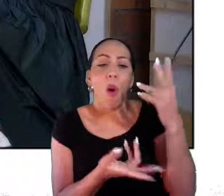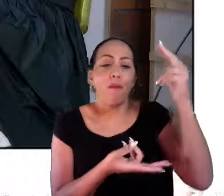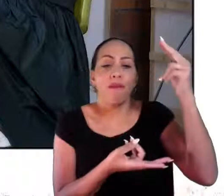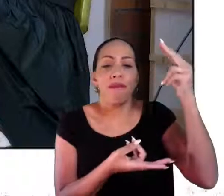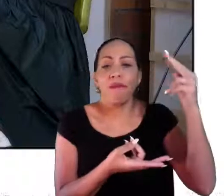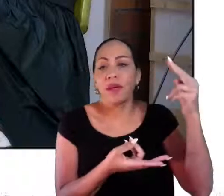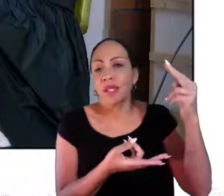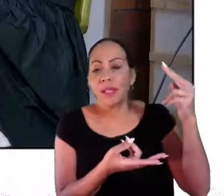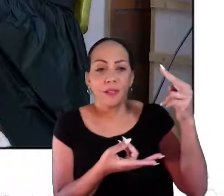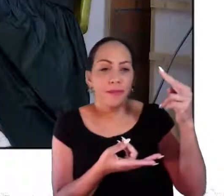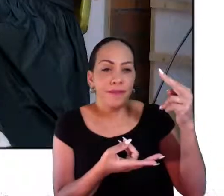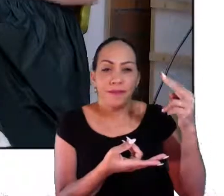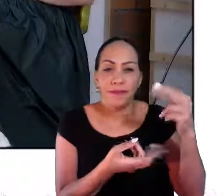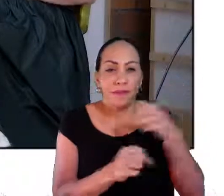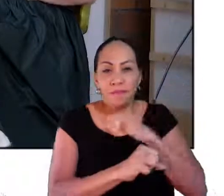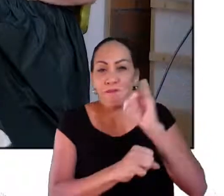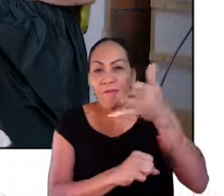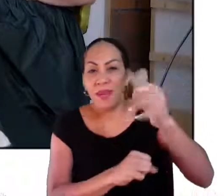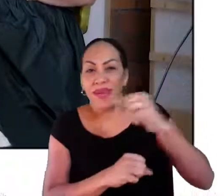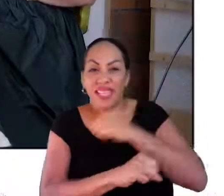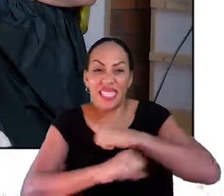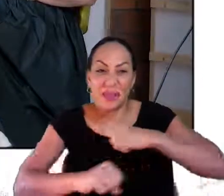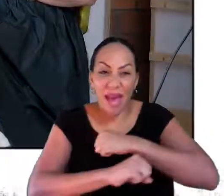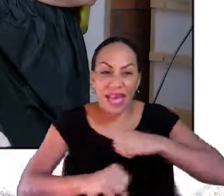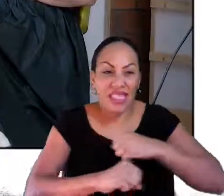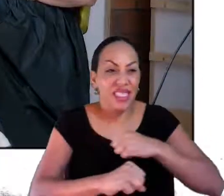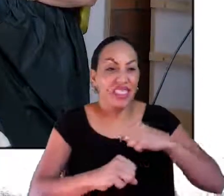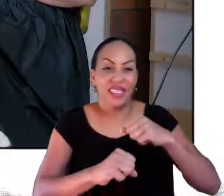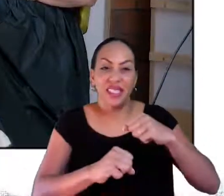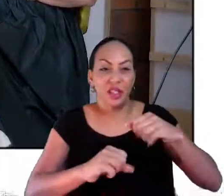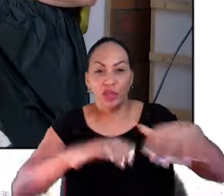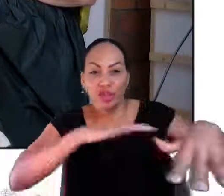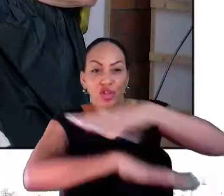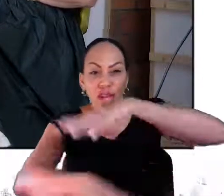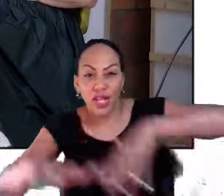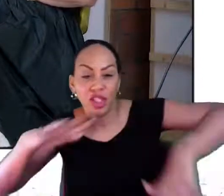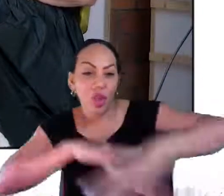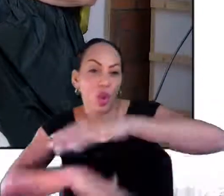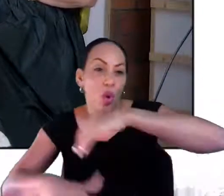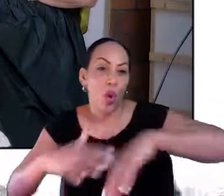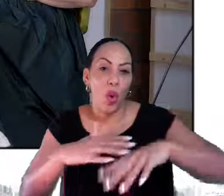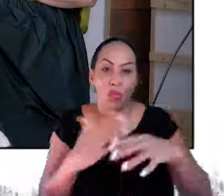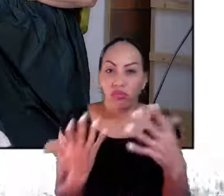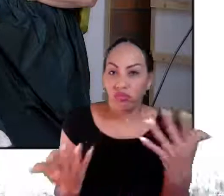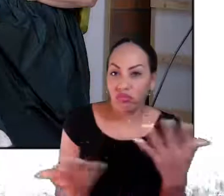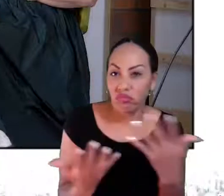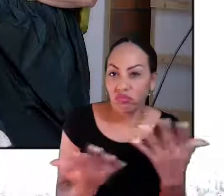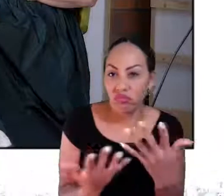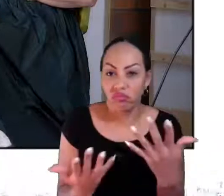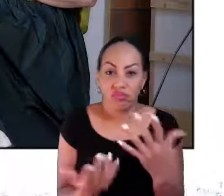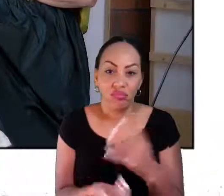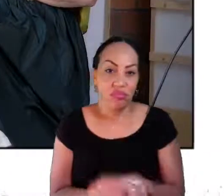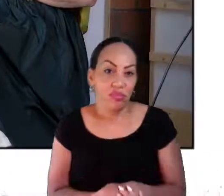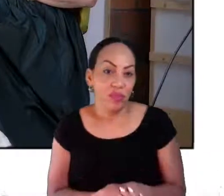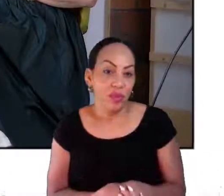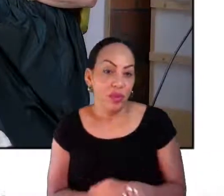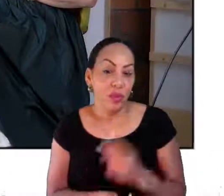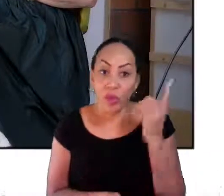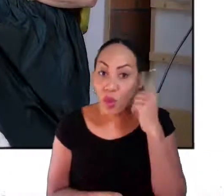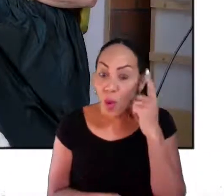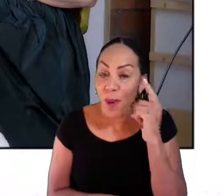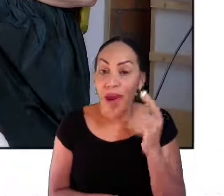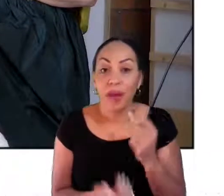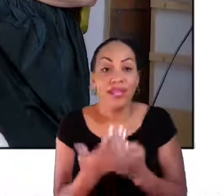those, those early VR workshops and then a 50K to run a prototype and that middle ground in it, we'd started talking about things like doing developmental fellowships. What would it take